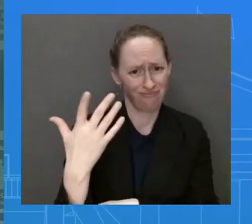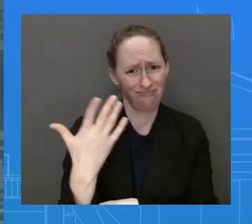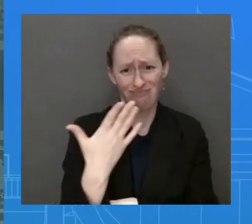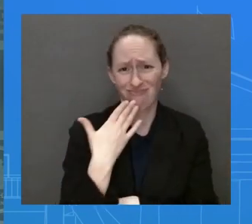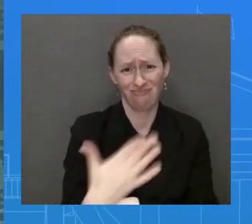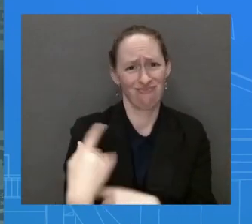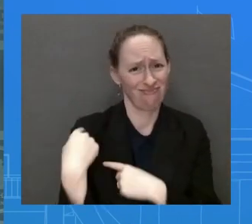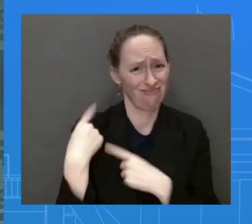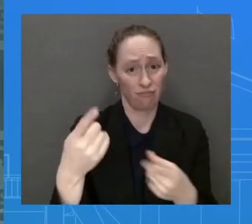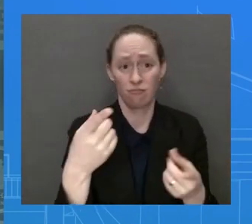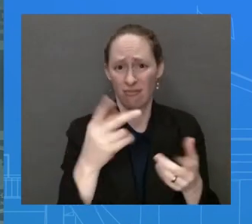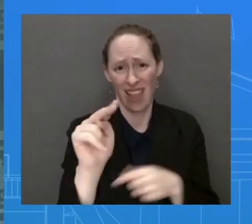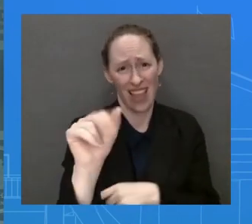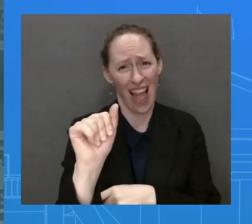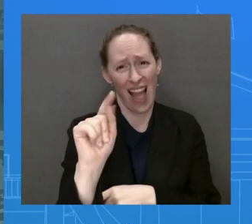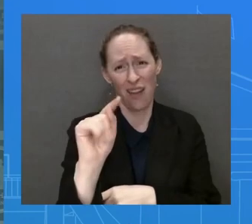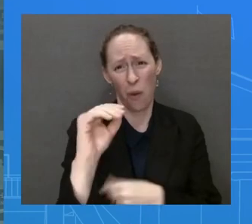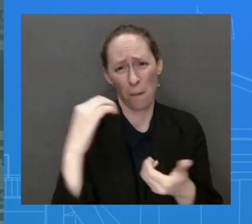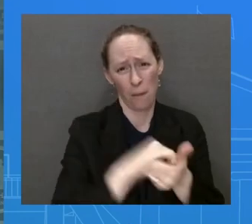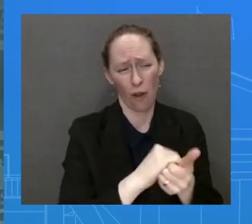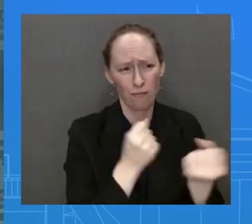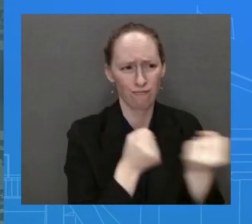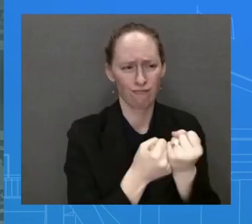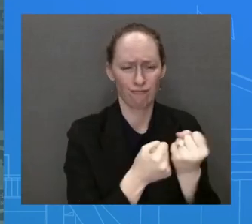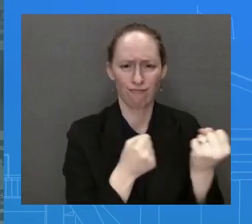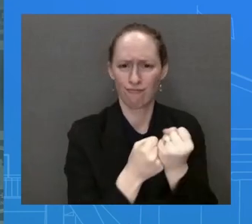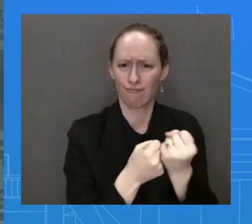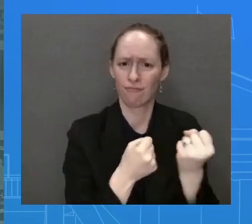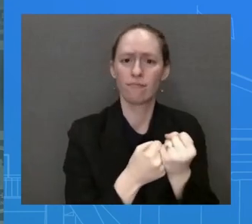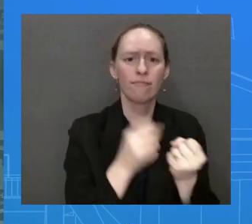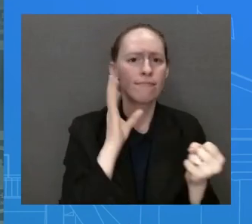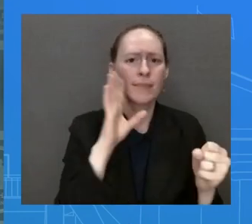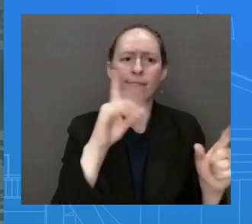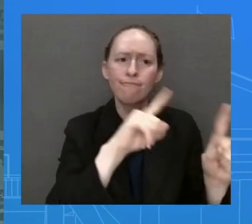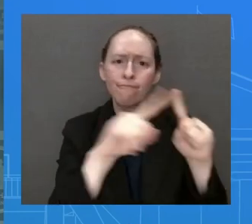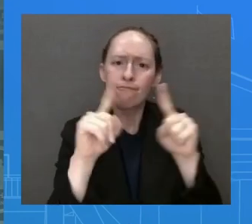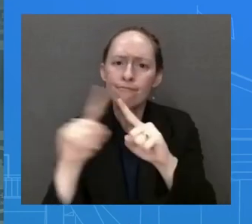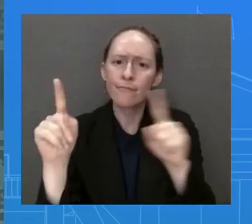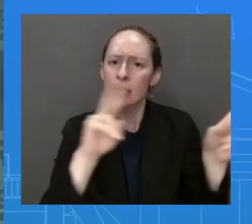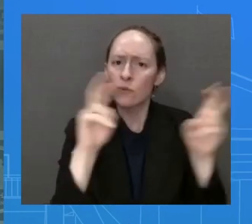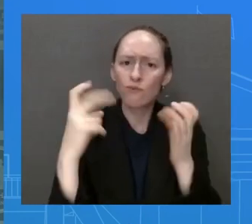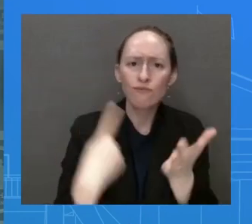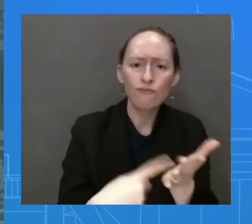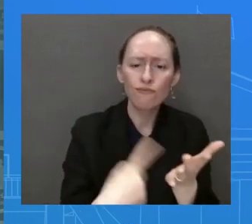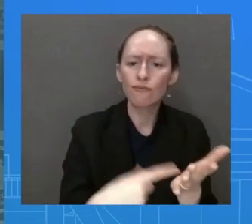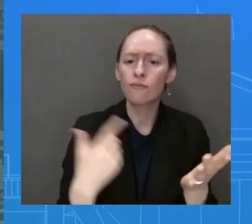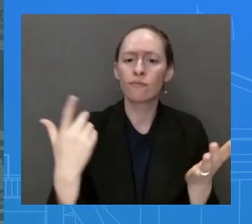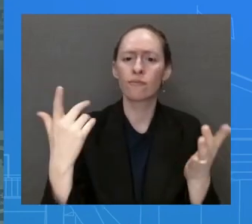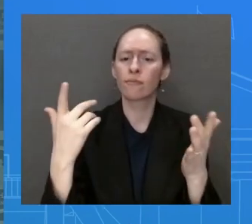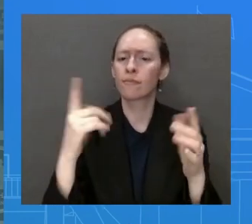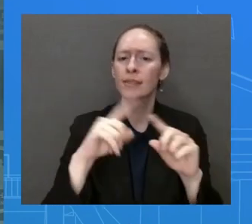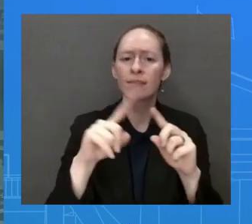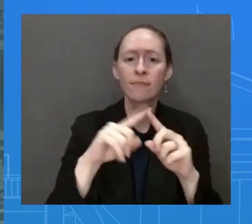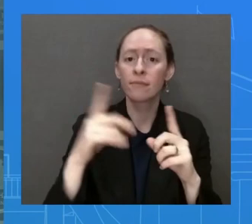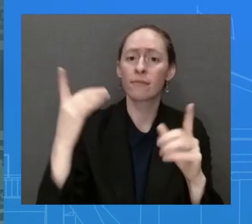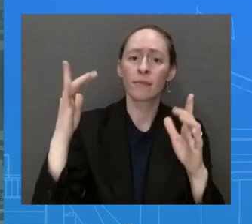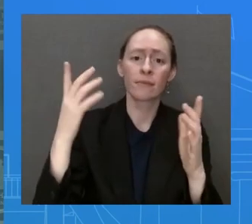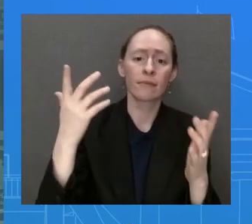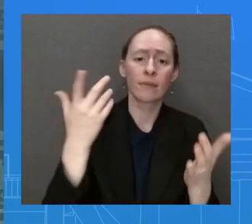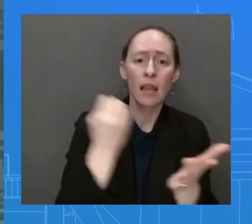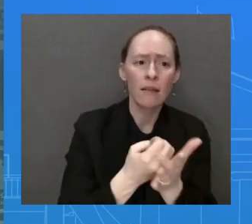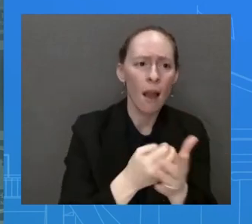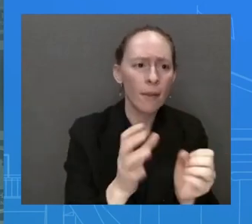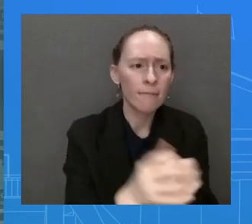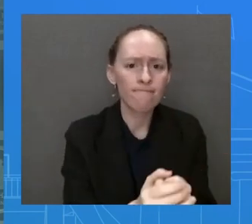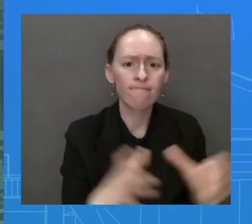shared efforts to strengthen transatlantic security and economic prosperity. After that bilateral meeting, the president will welcome